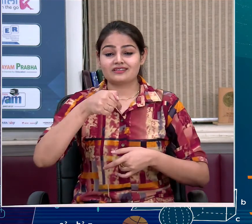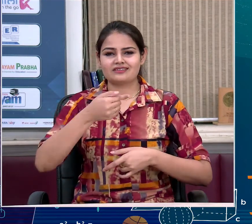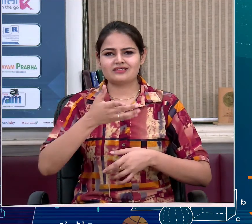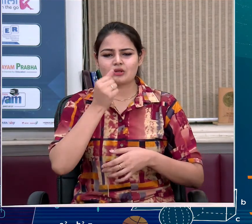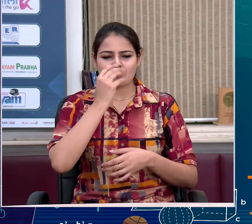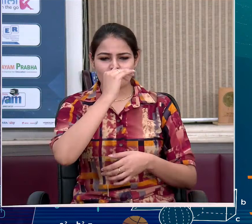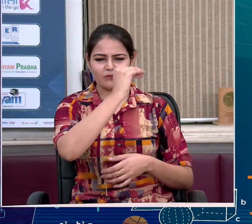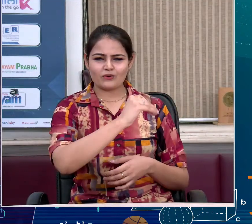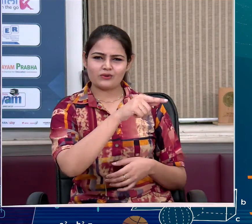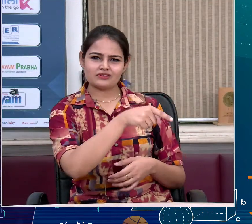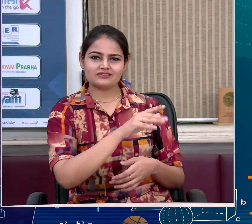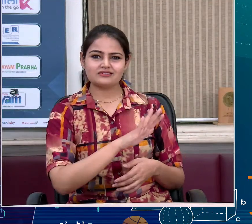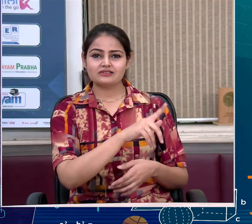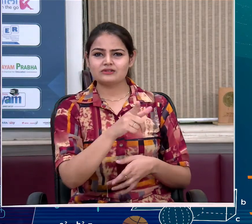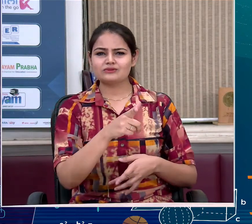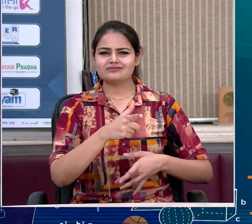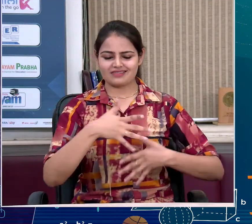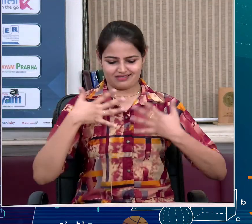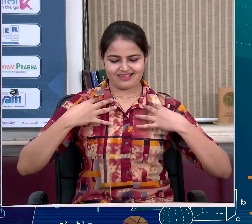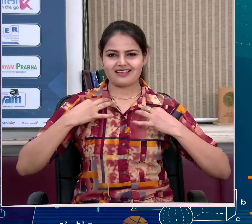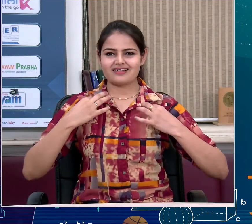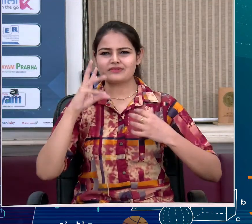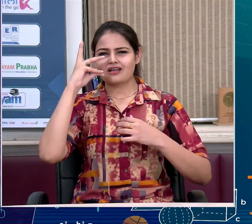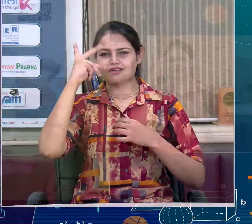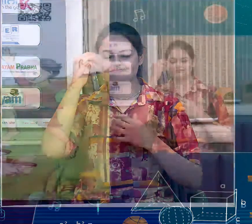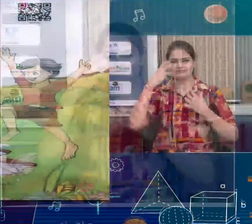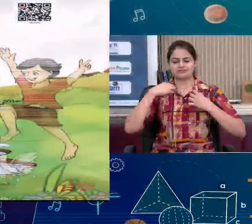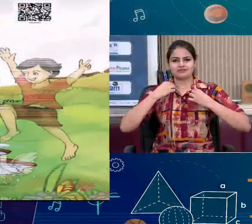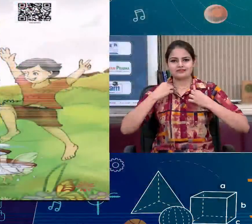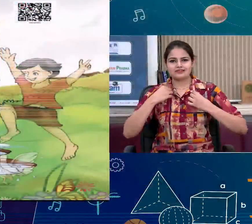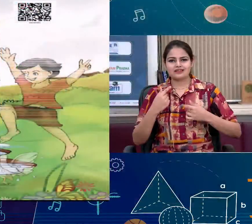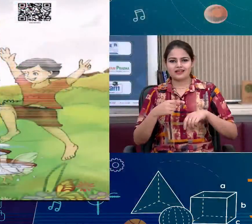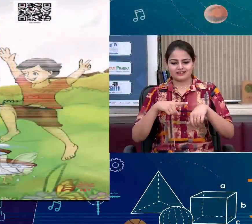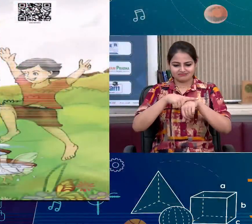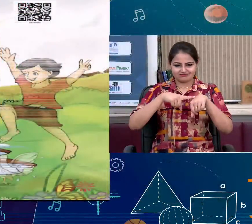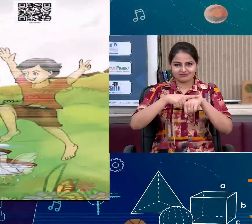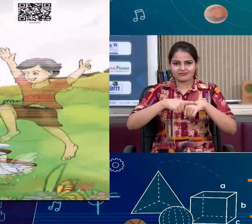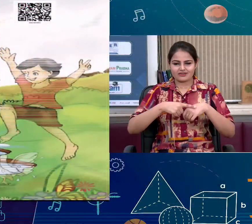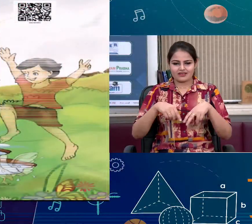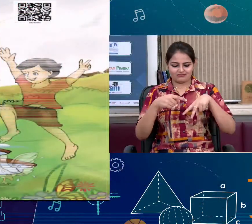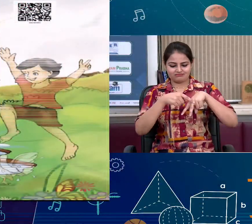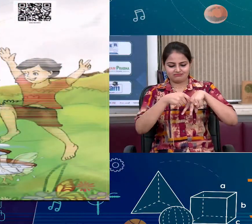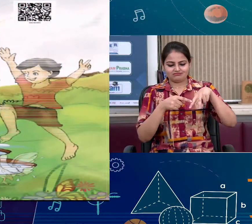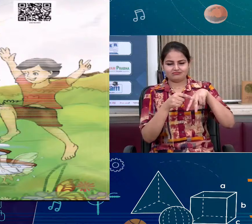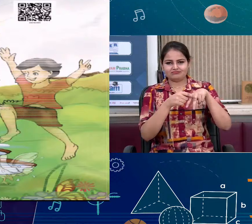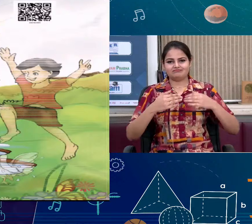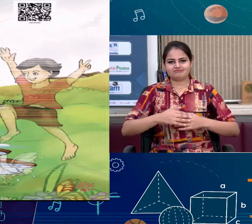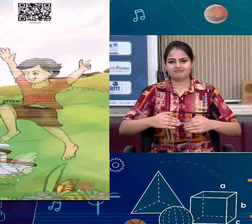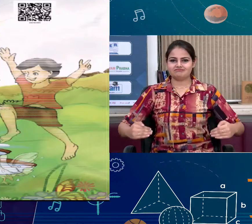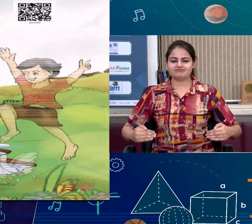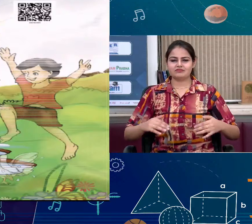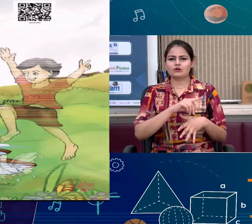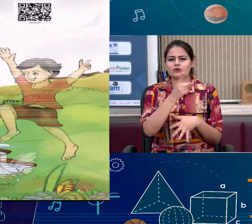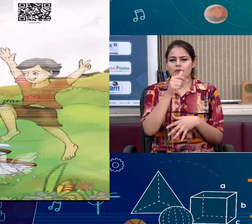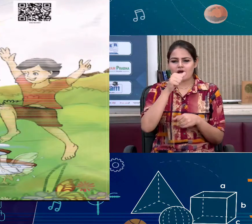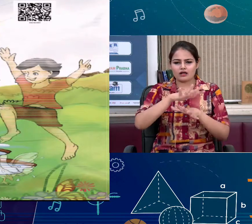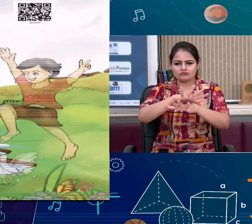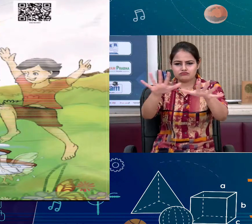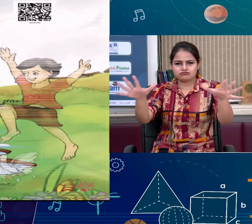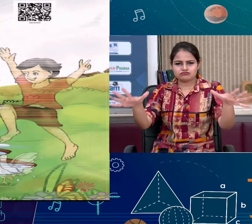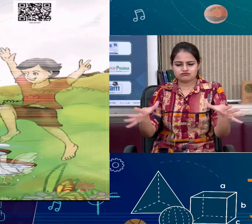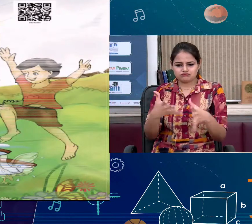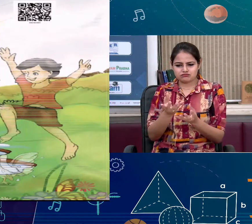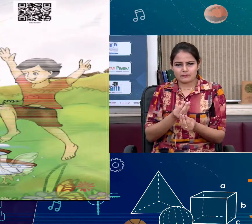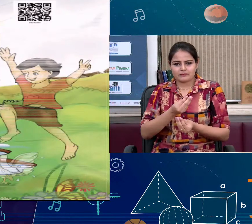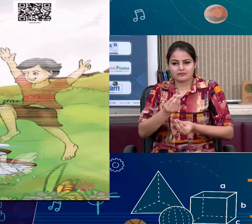boy who's wearing an orange t-shirt and a brown shorts, and he is playing near a small pond on the field,